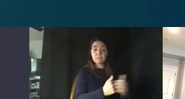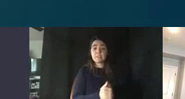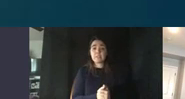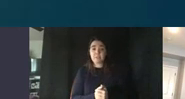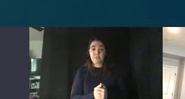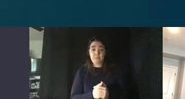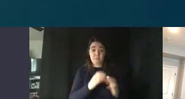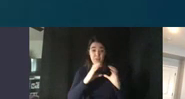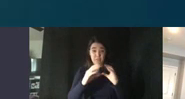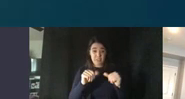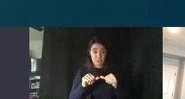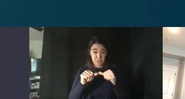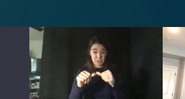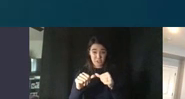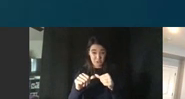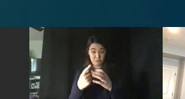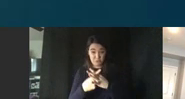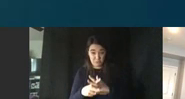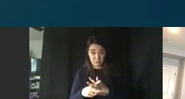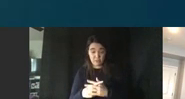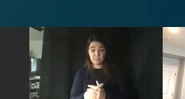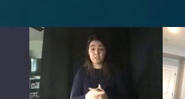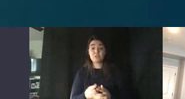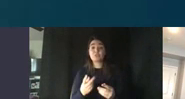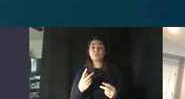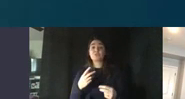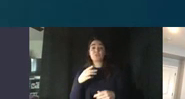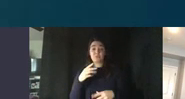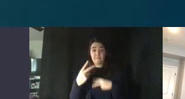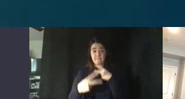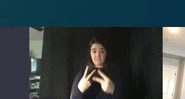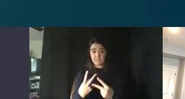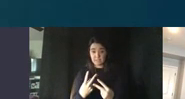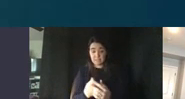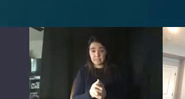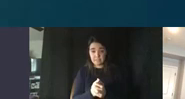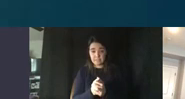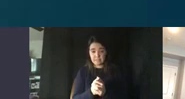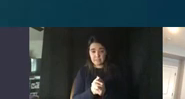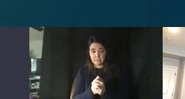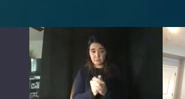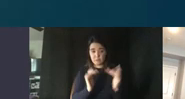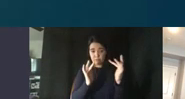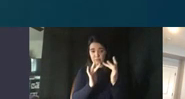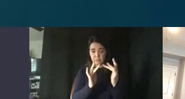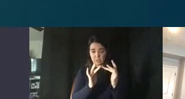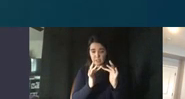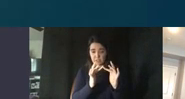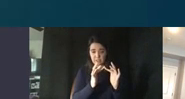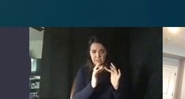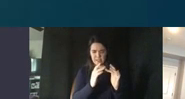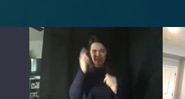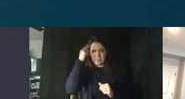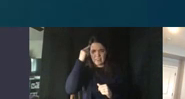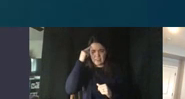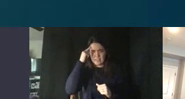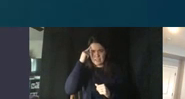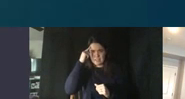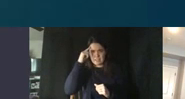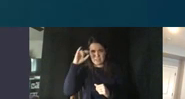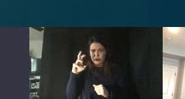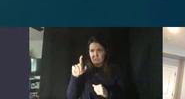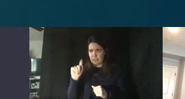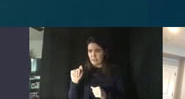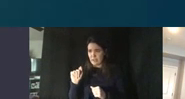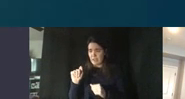And you can visit a tiny URL. So I think Jeanette's going to put the URL in the chat so that we